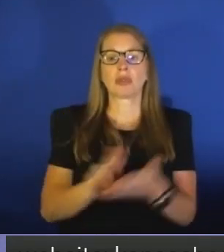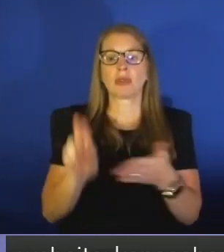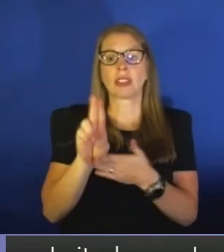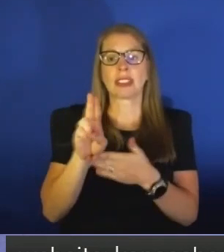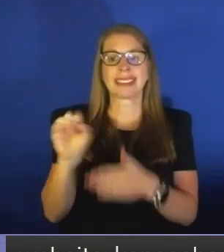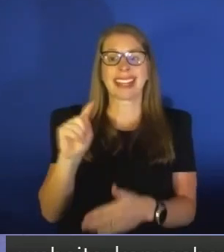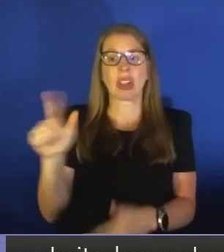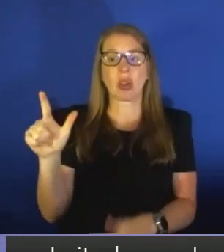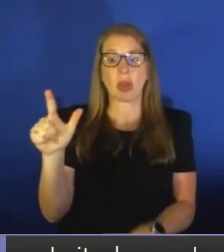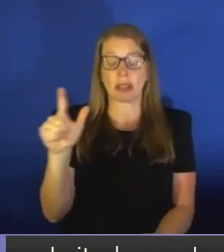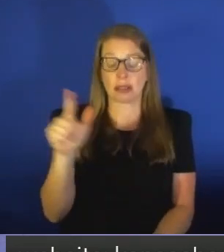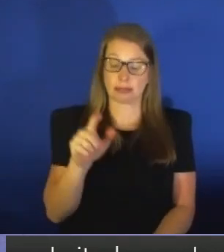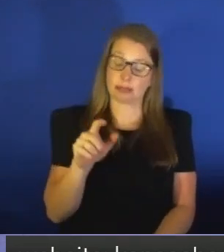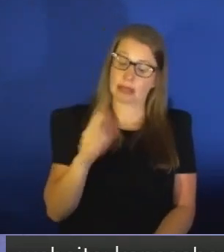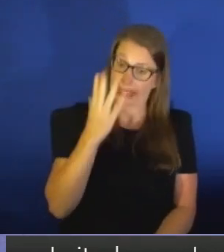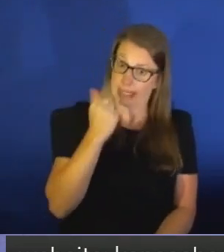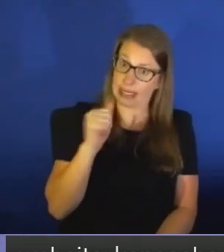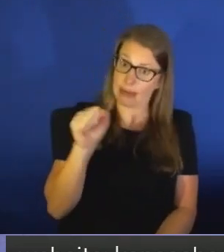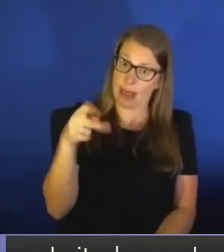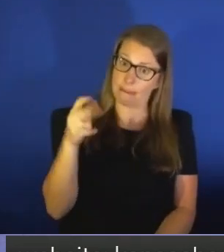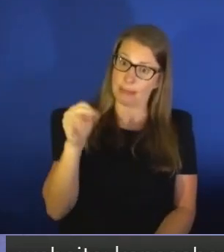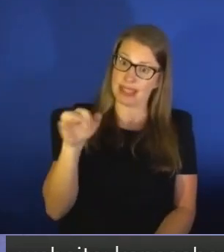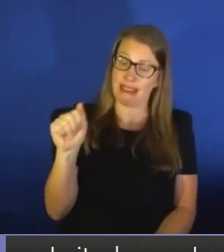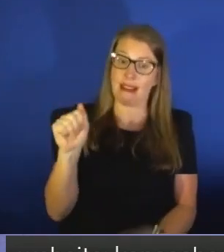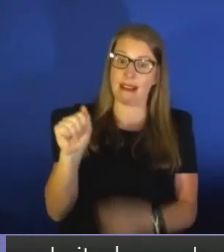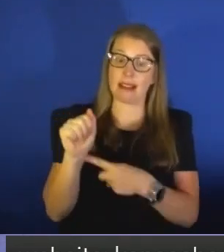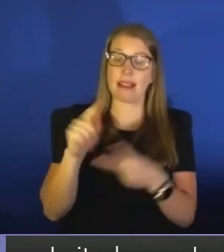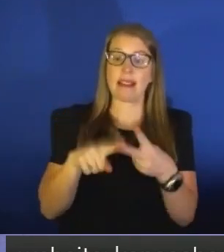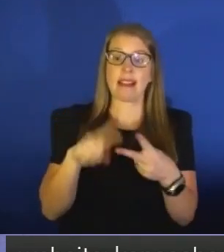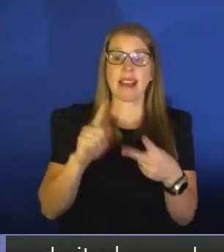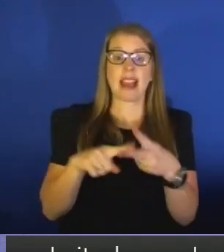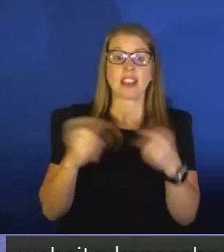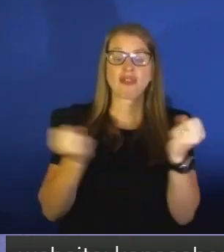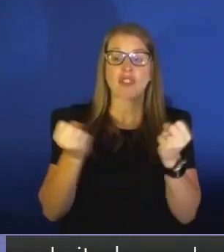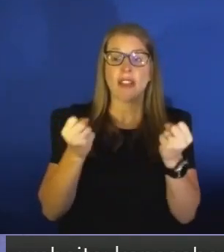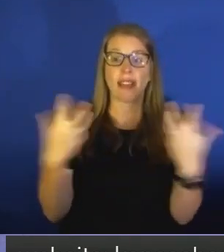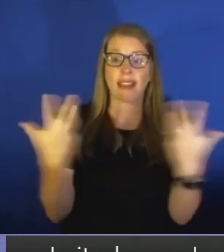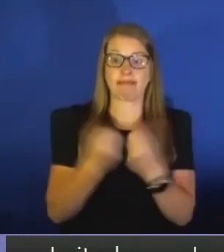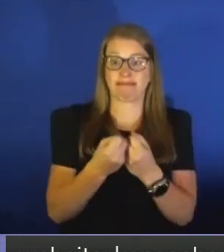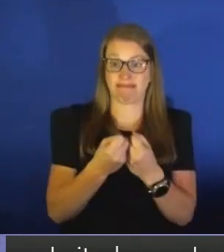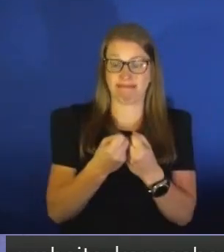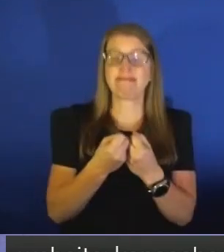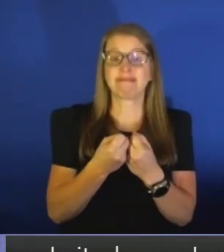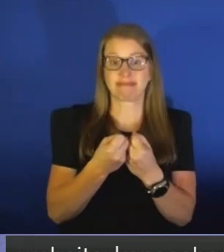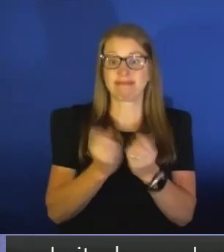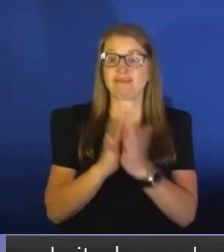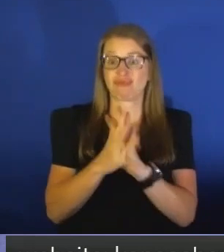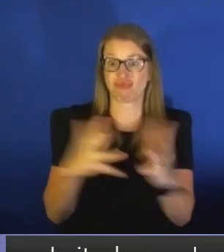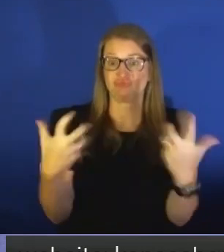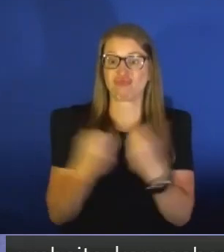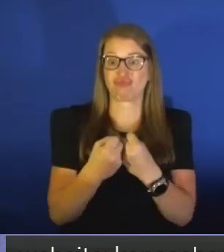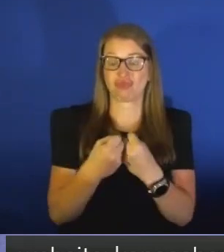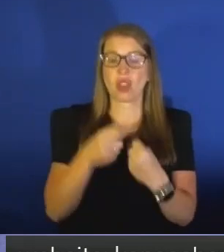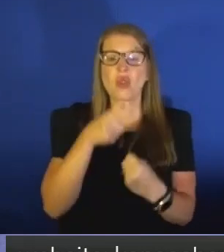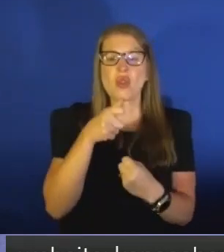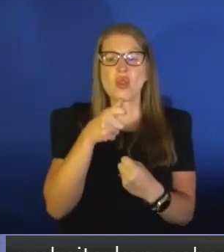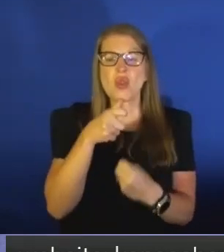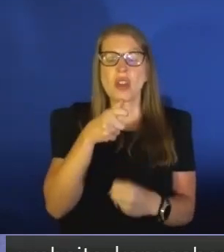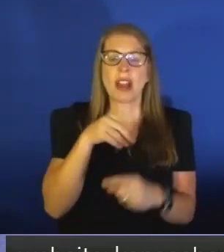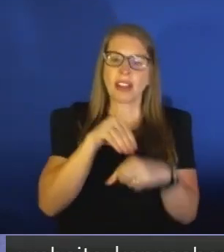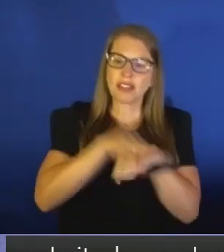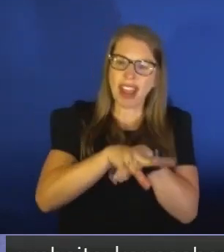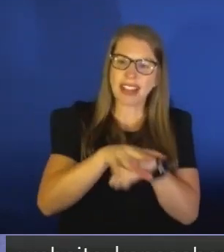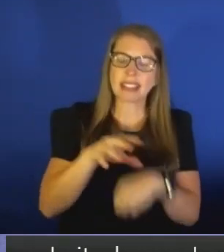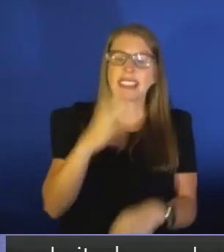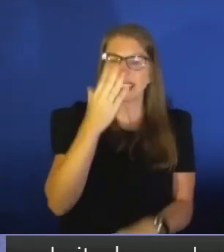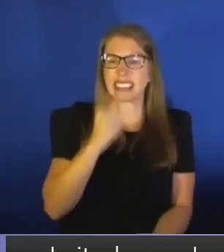sleep apnea and traffic accidents in older adults. Let's talk about sleep apnea, who it's affecting.